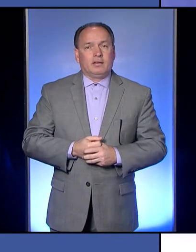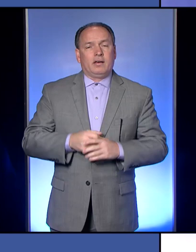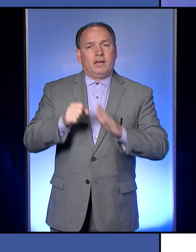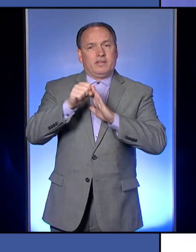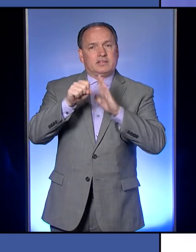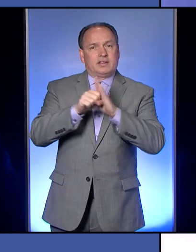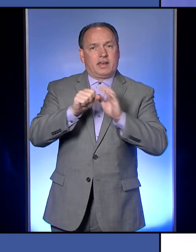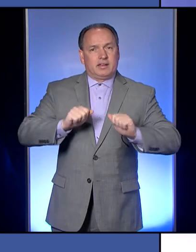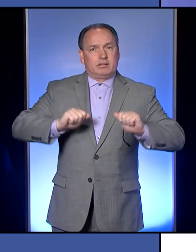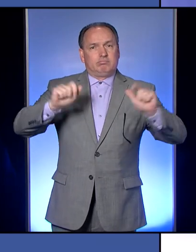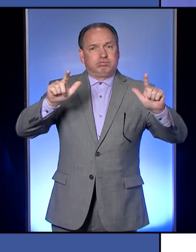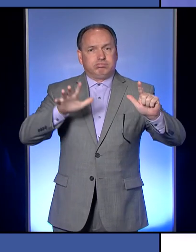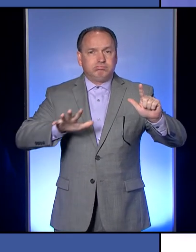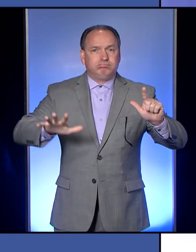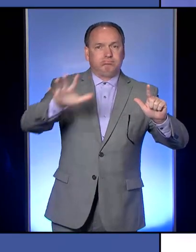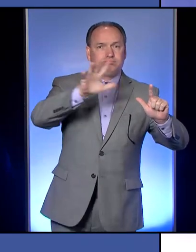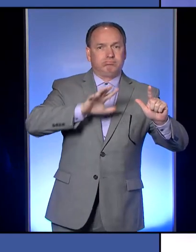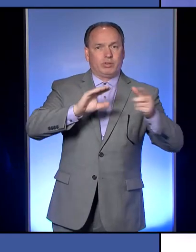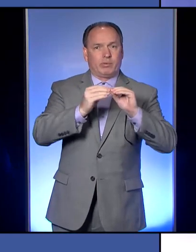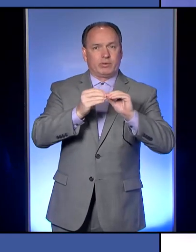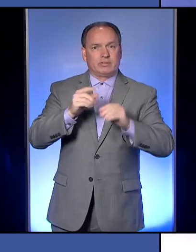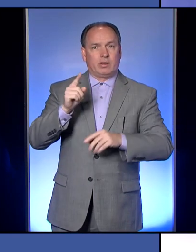state numbers today are